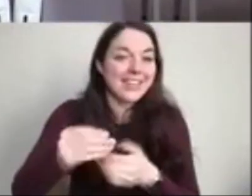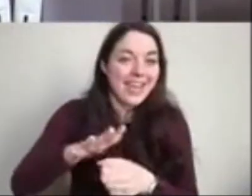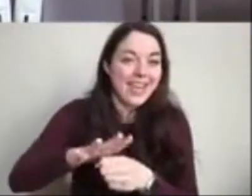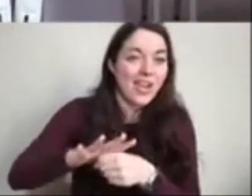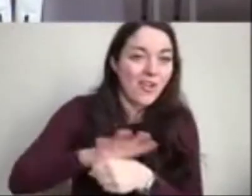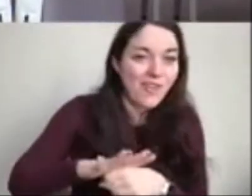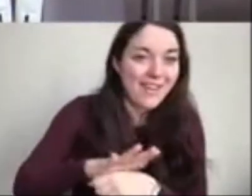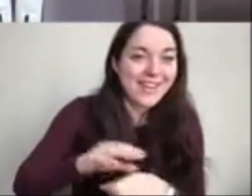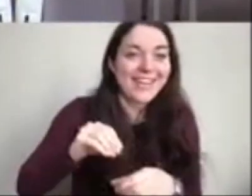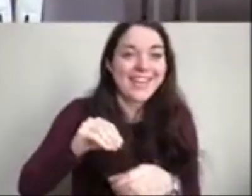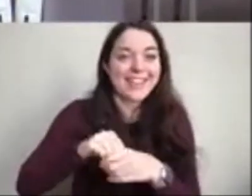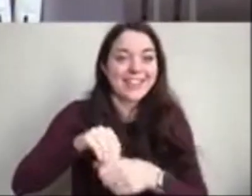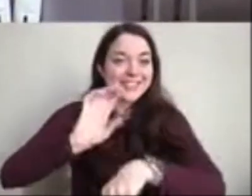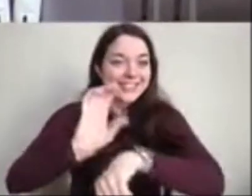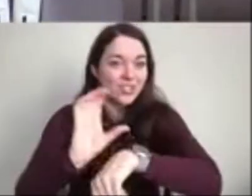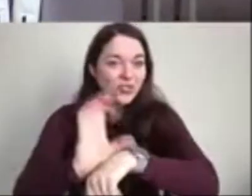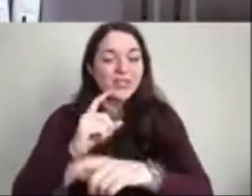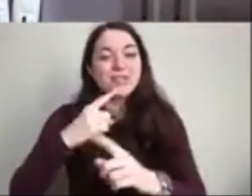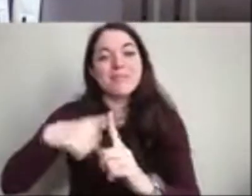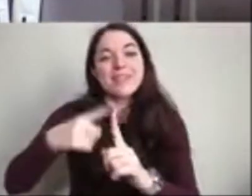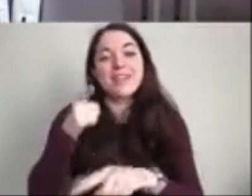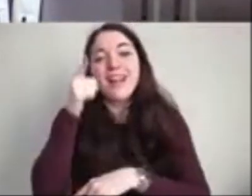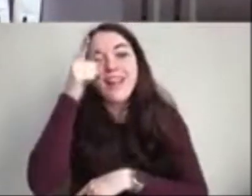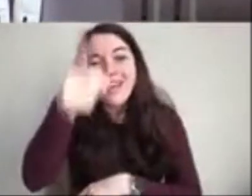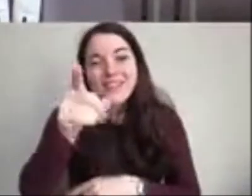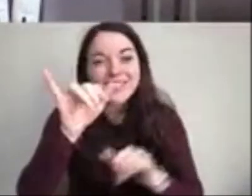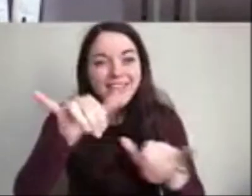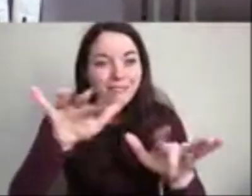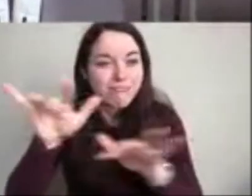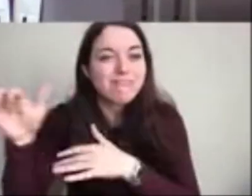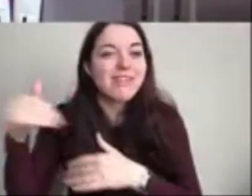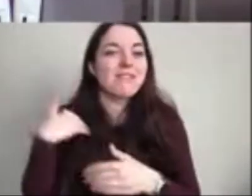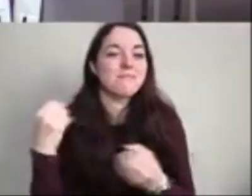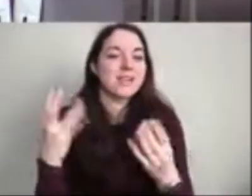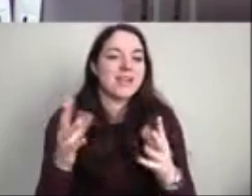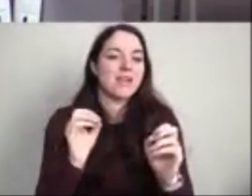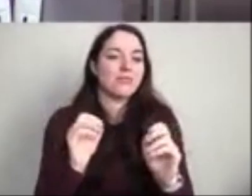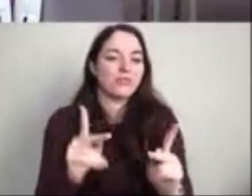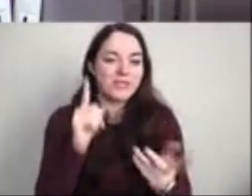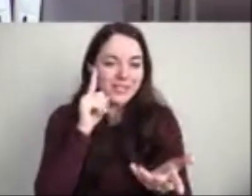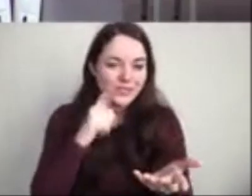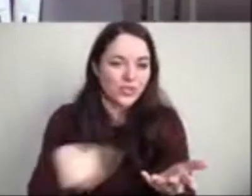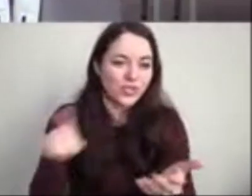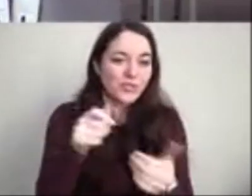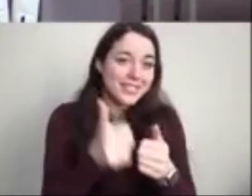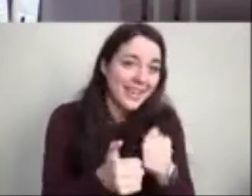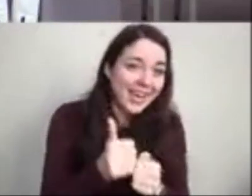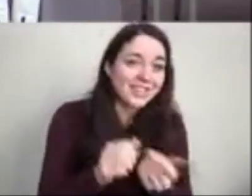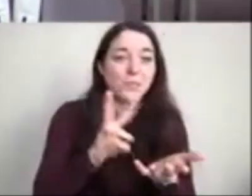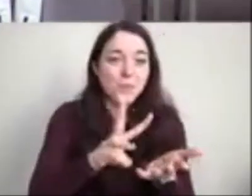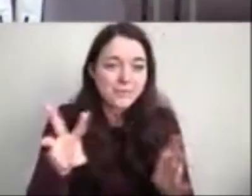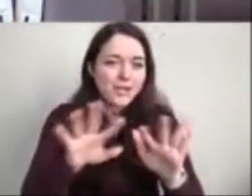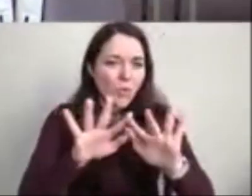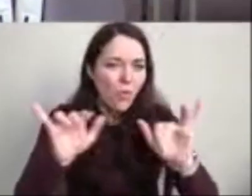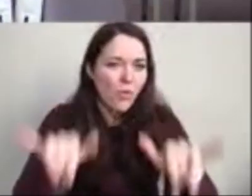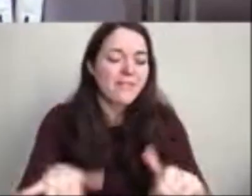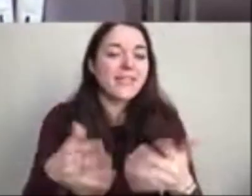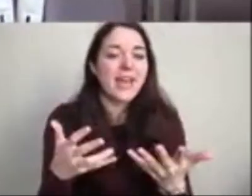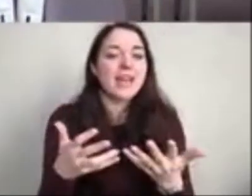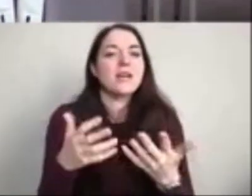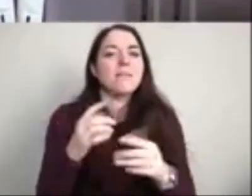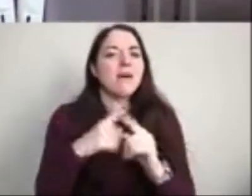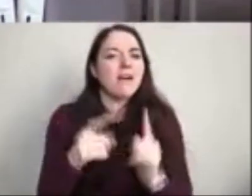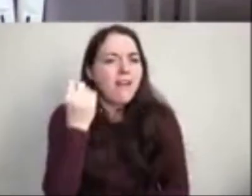give. The why to give is much more important. The why to share our testimonies and the why to